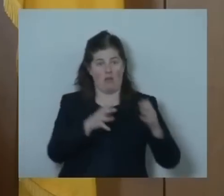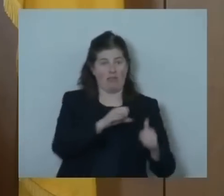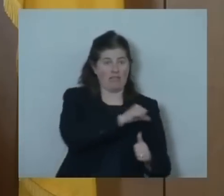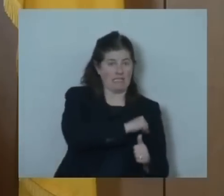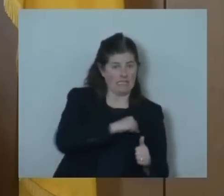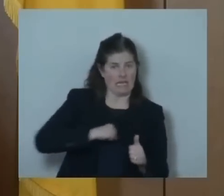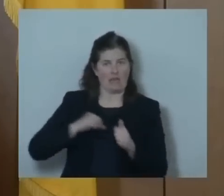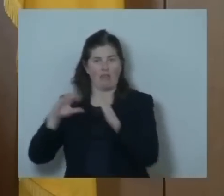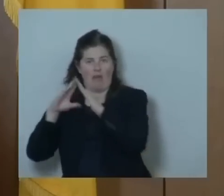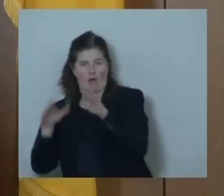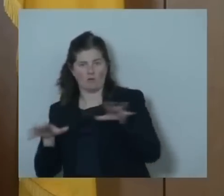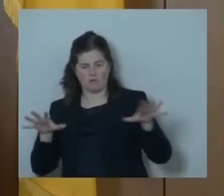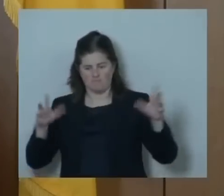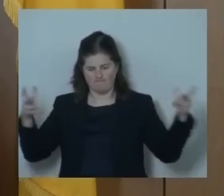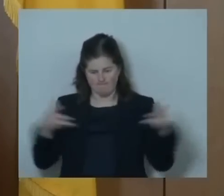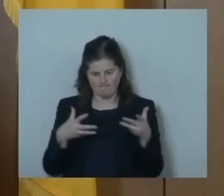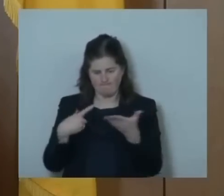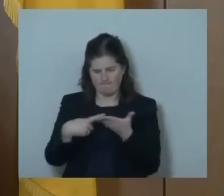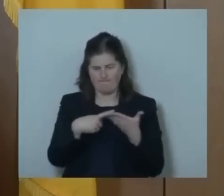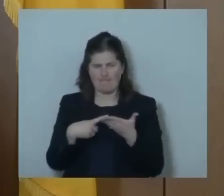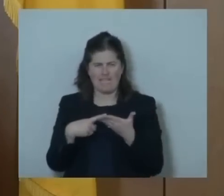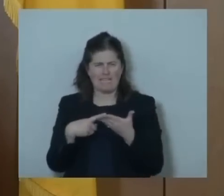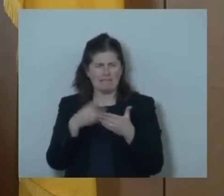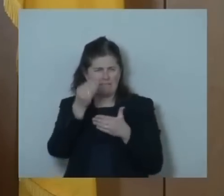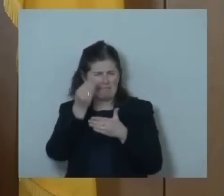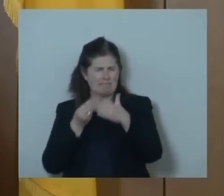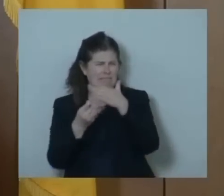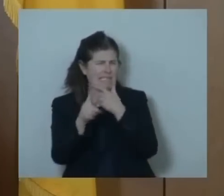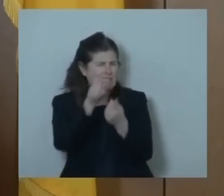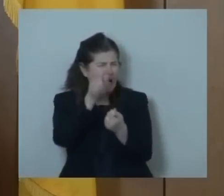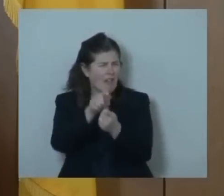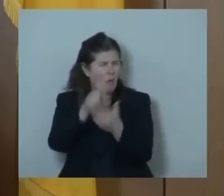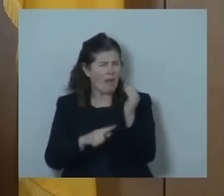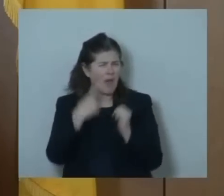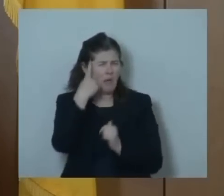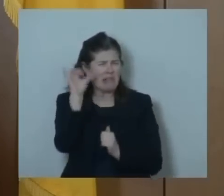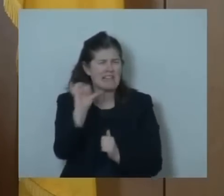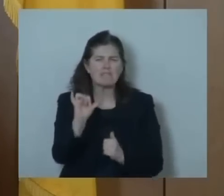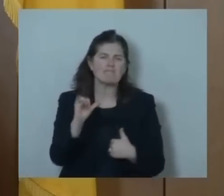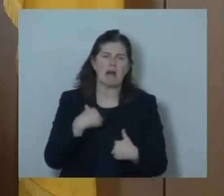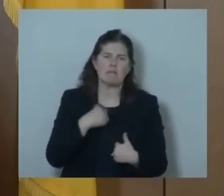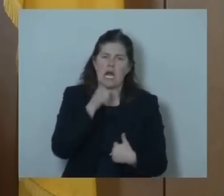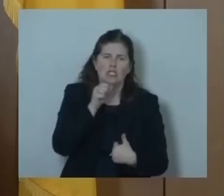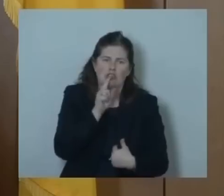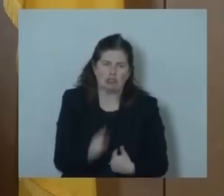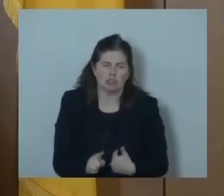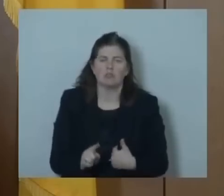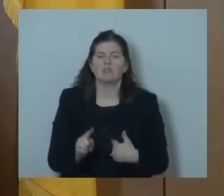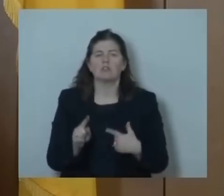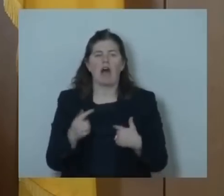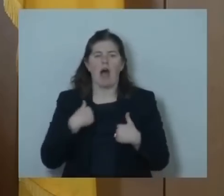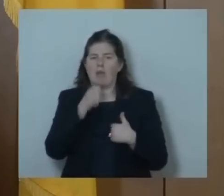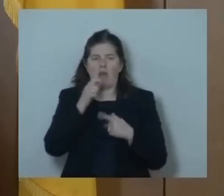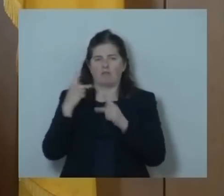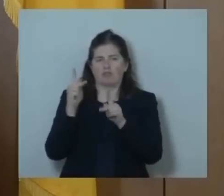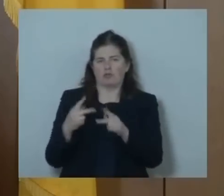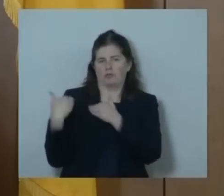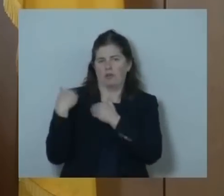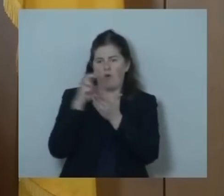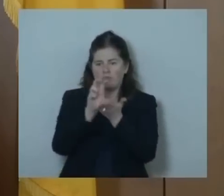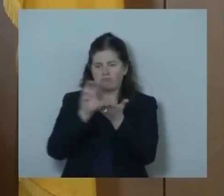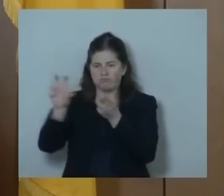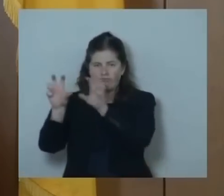now. So can't give you exactly what that's going to look like, because I'm not the appropriator, but we're going to lean in and give